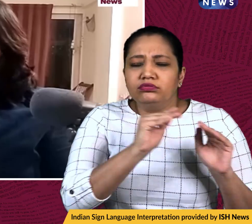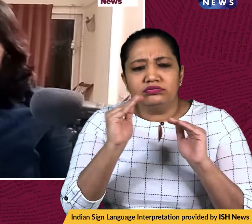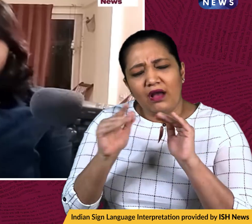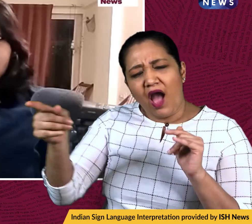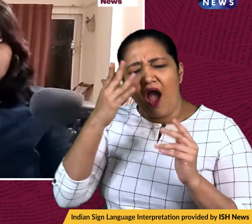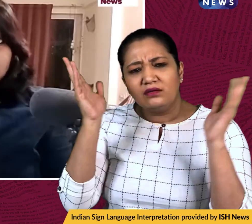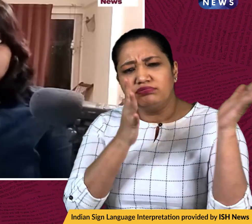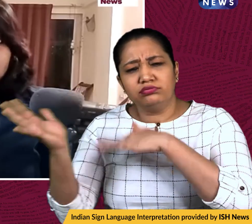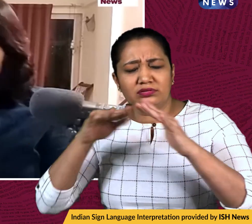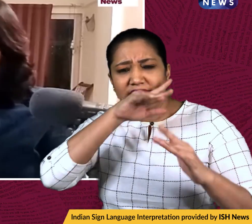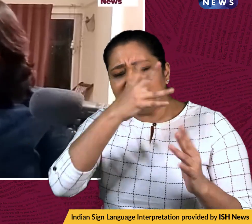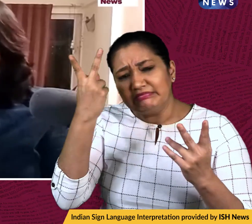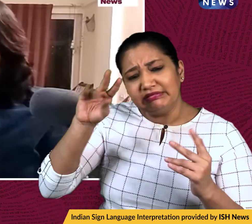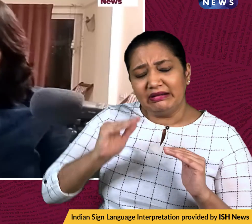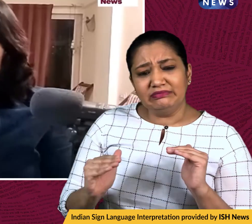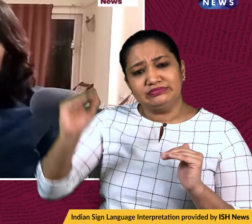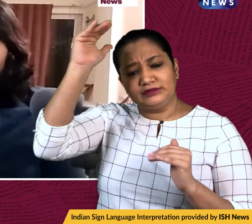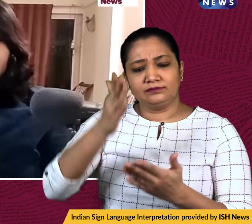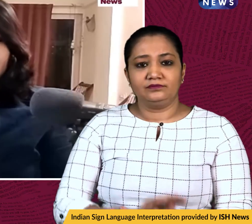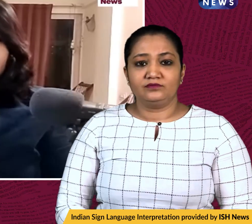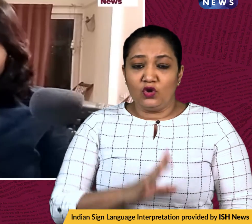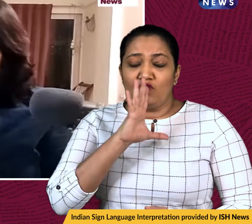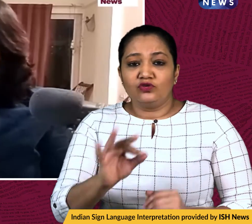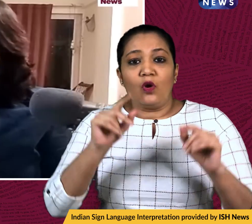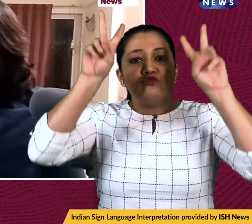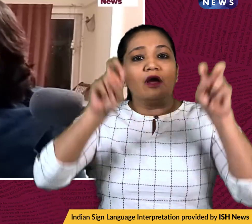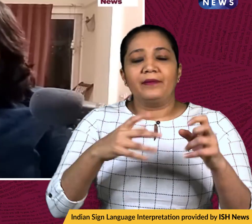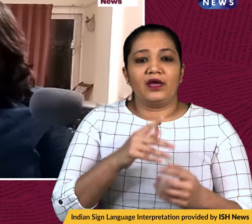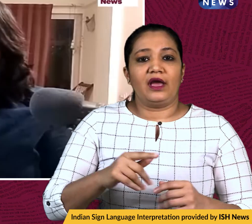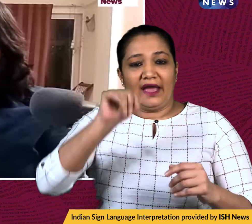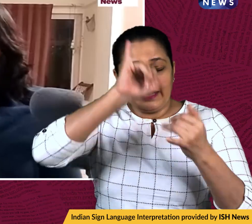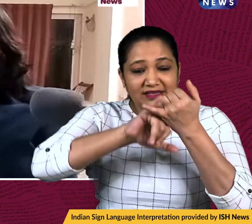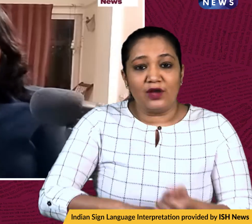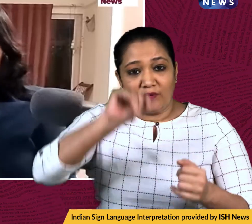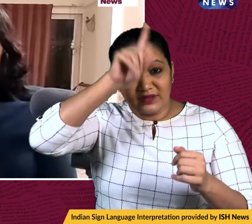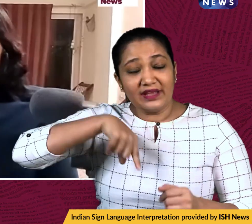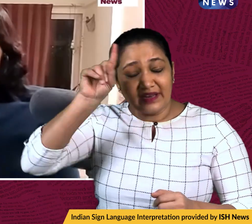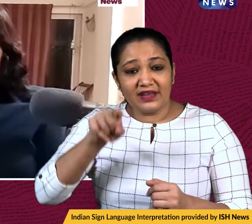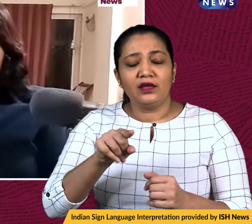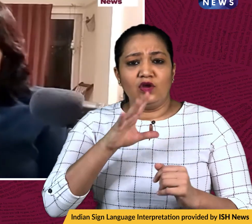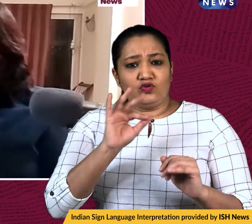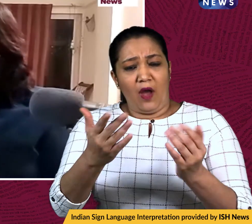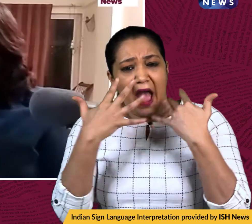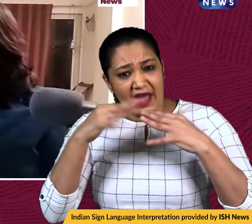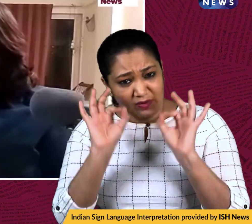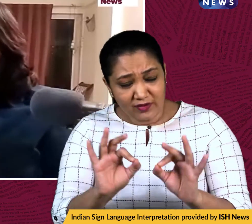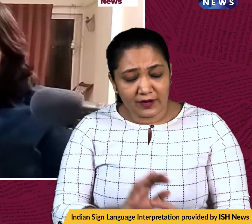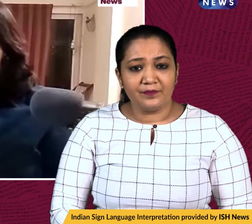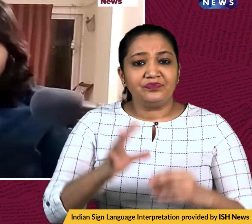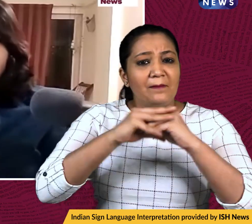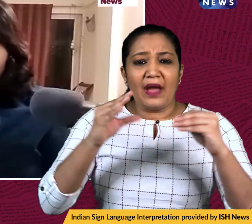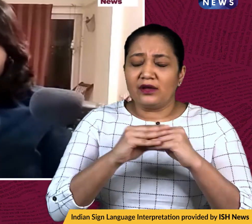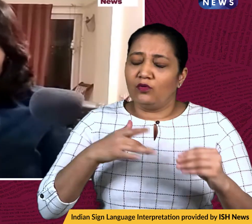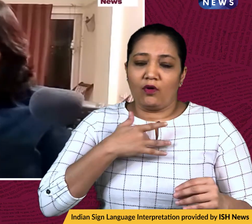is titled, "Are Cities in South India Breathing Safe Air?" And the situation in Bengaluru and other South Indian cities